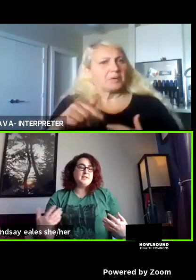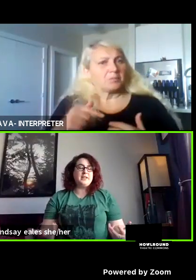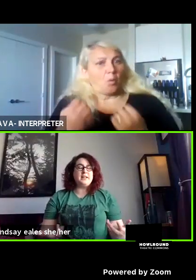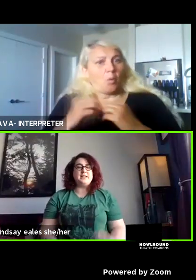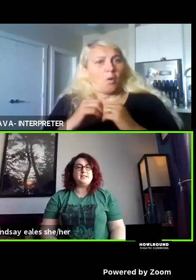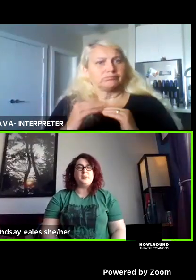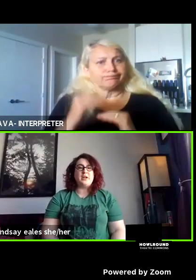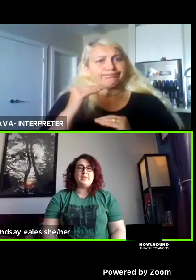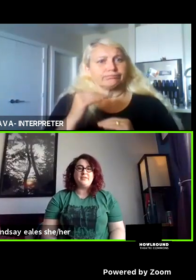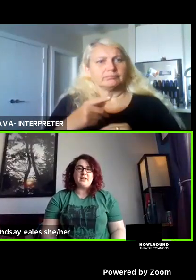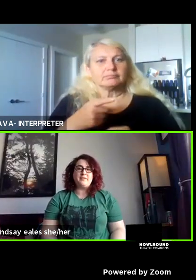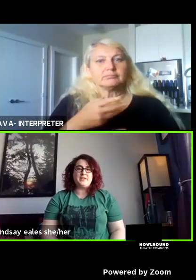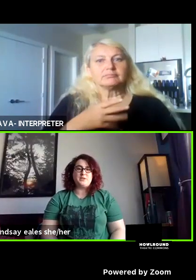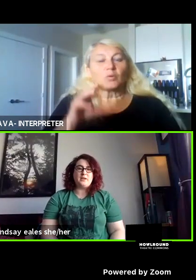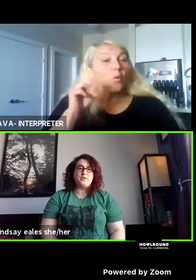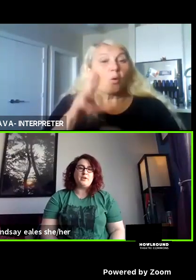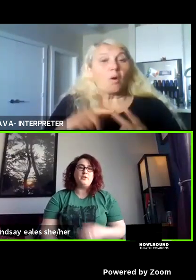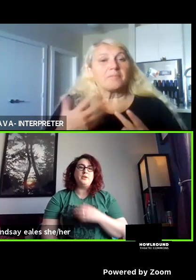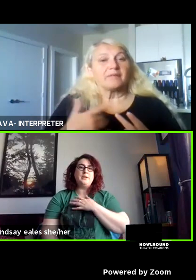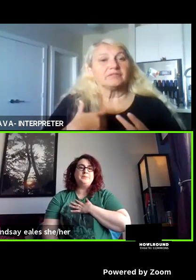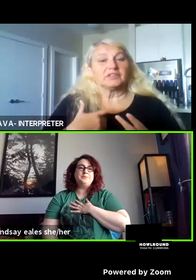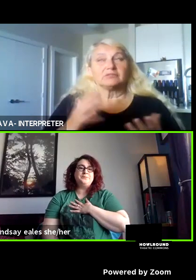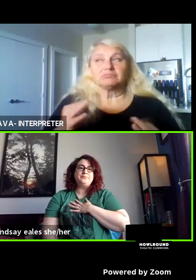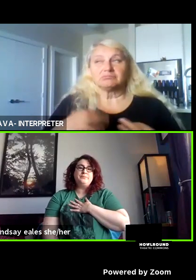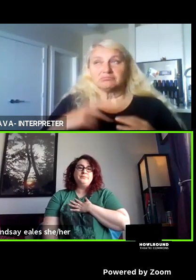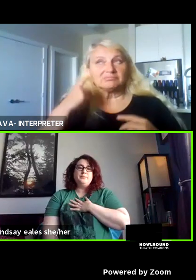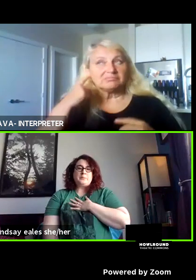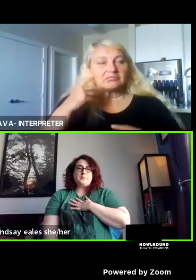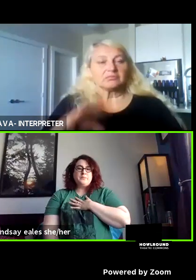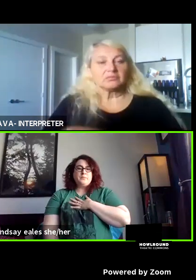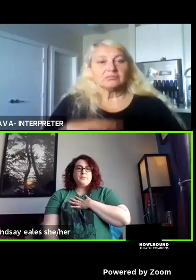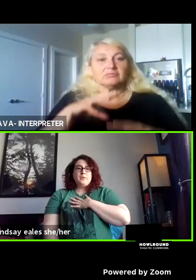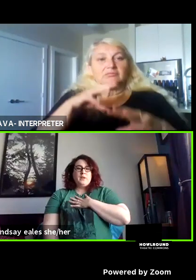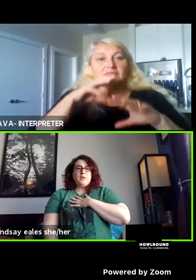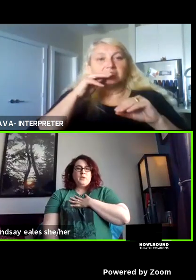just feeling to your breath if that feels okay for you.